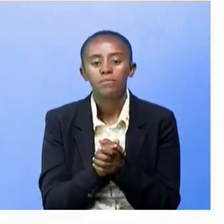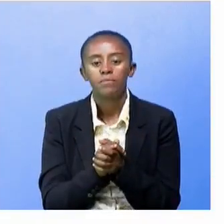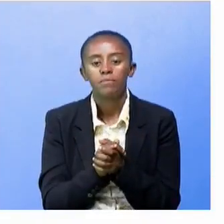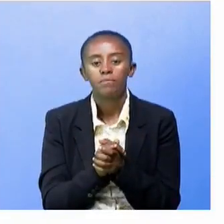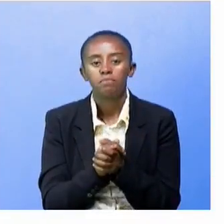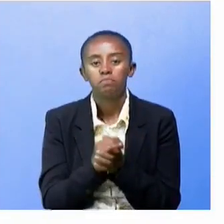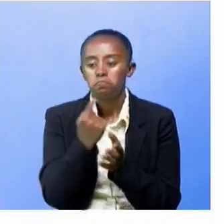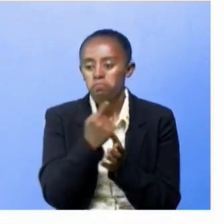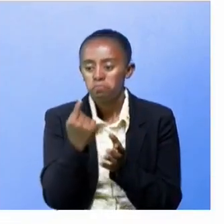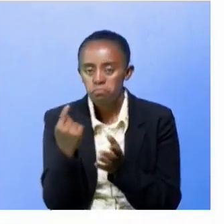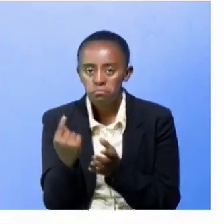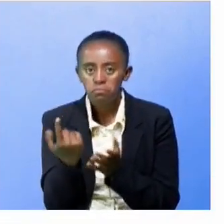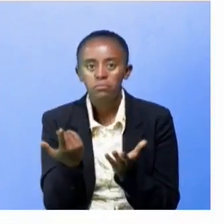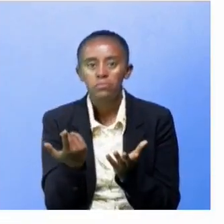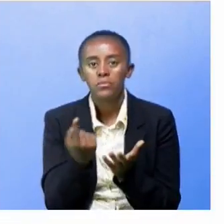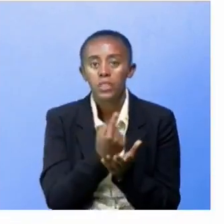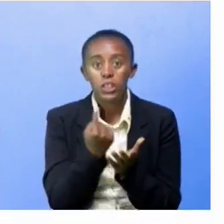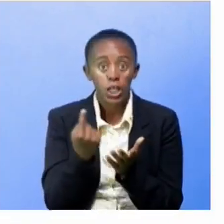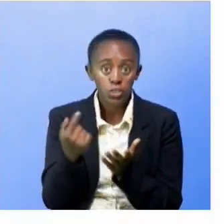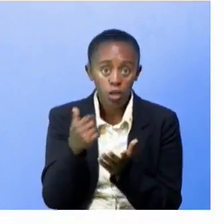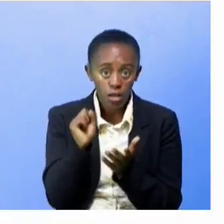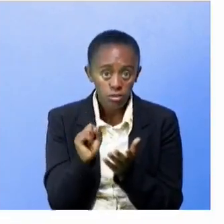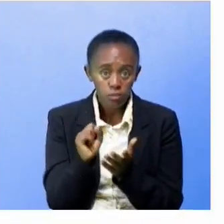such as